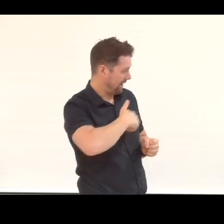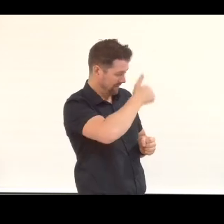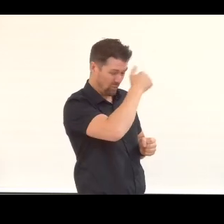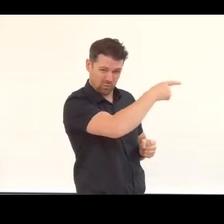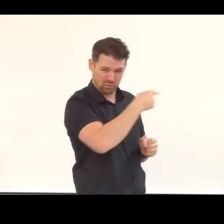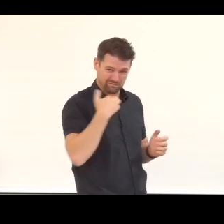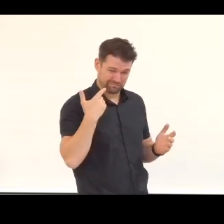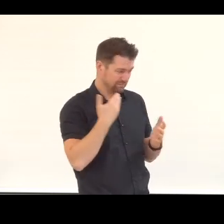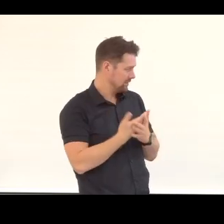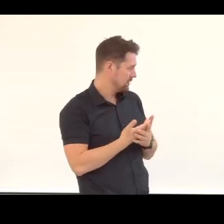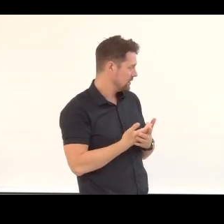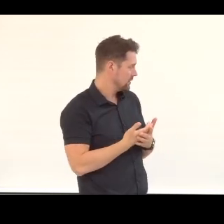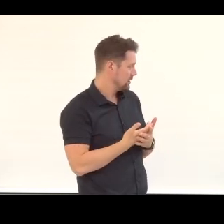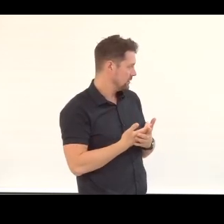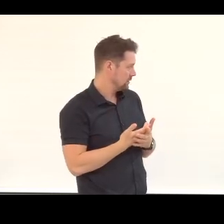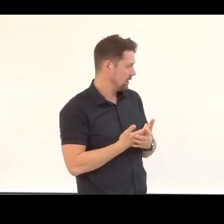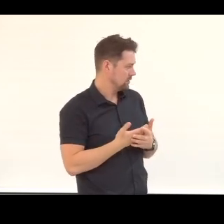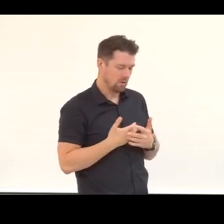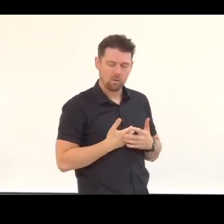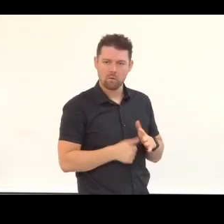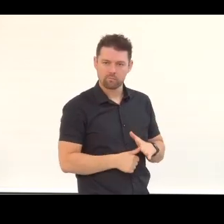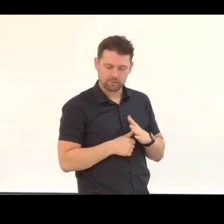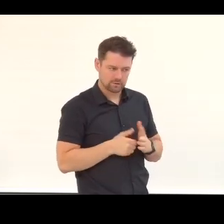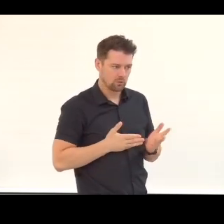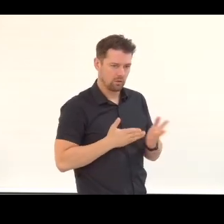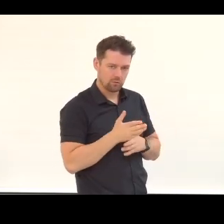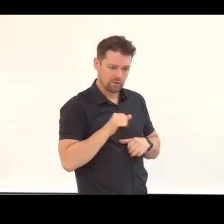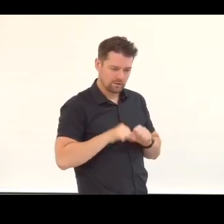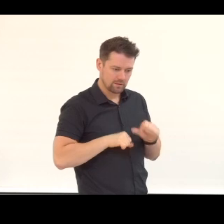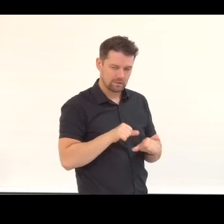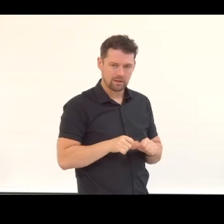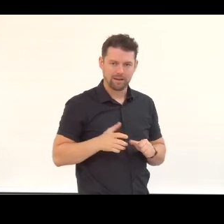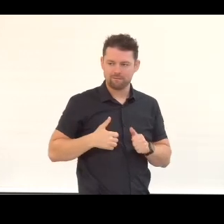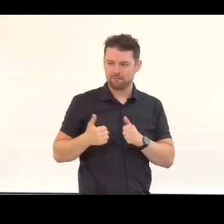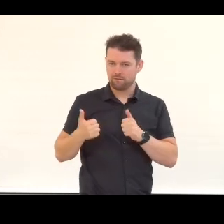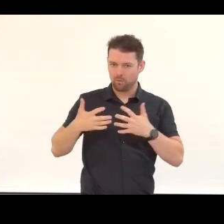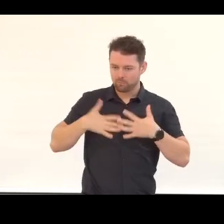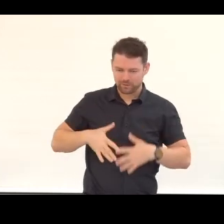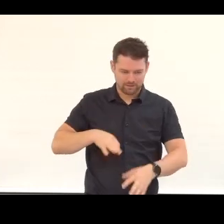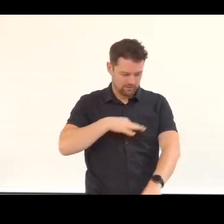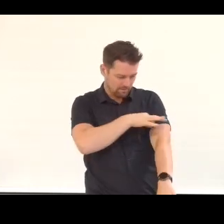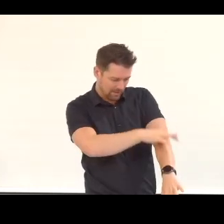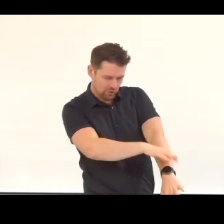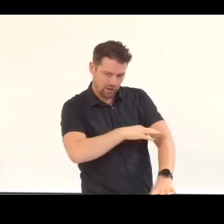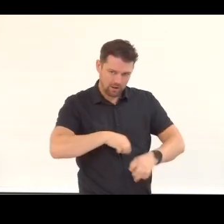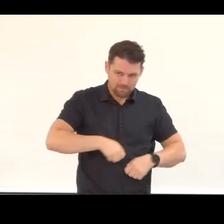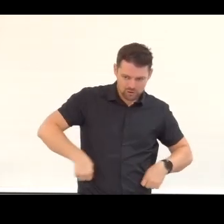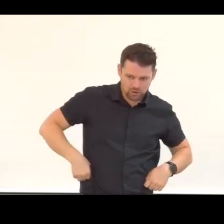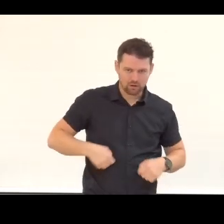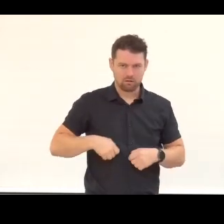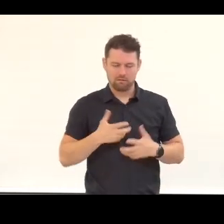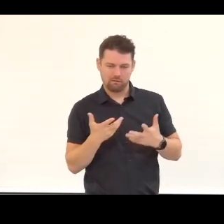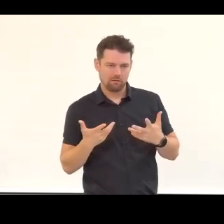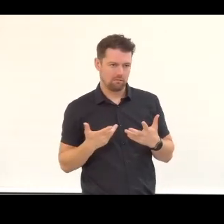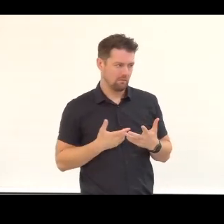already before, quite impressive to kind of go through all these steps, like getting your body dimensions measured and according to NASA standards, and going through all